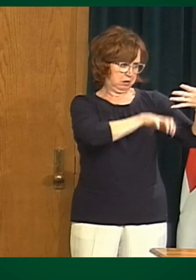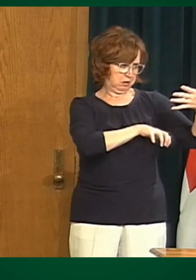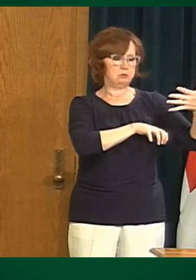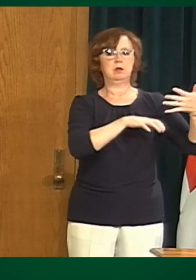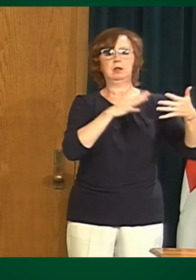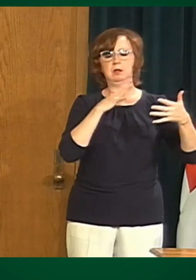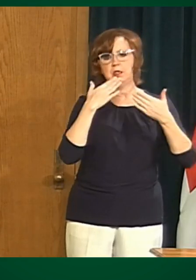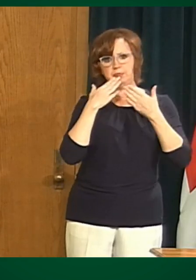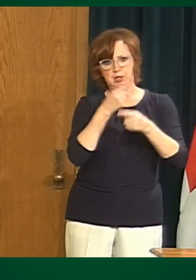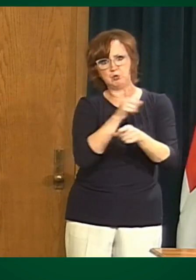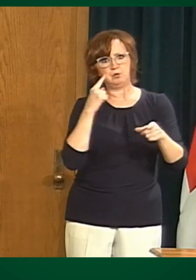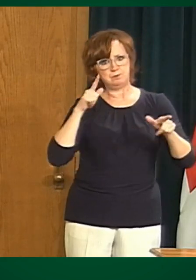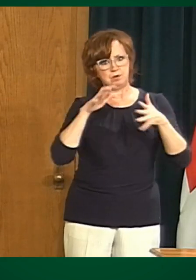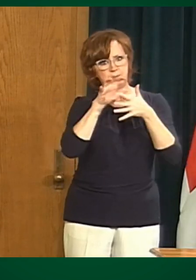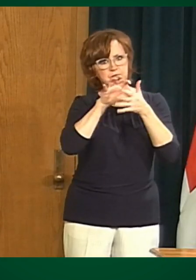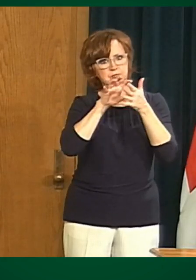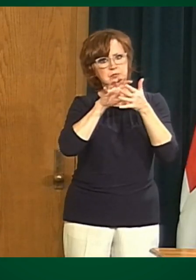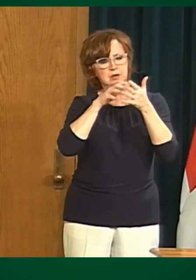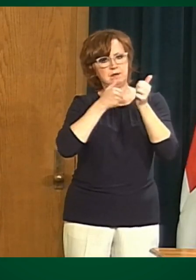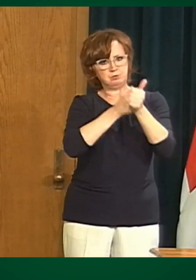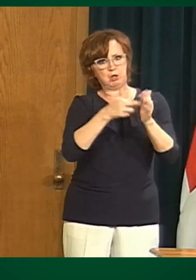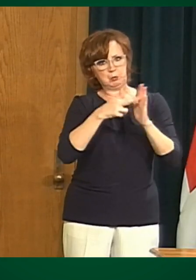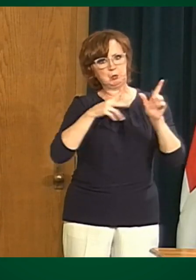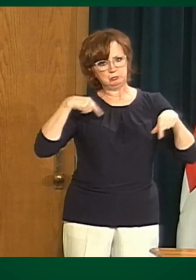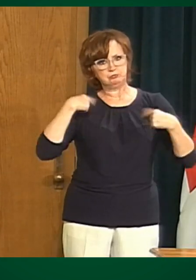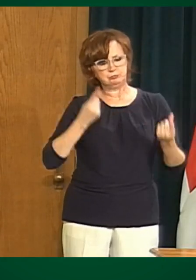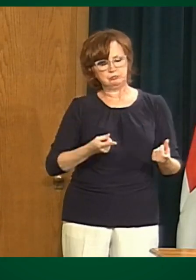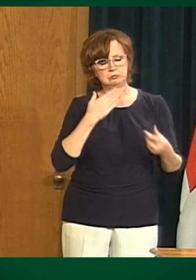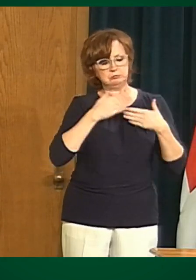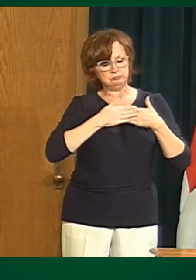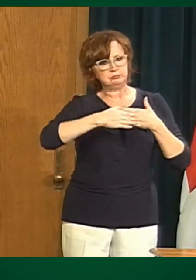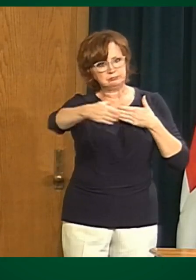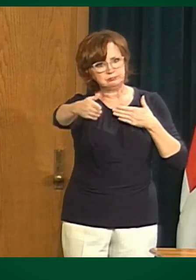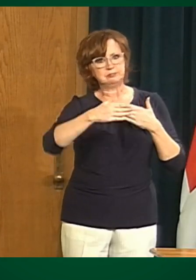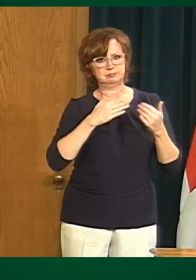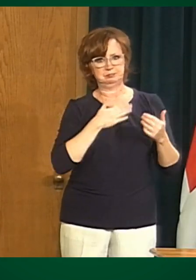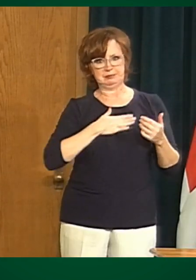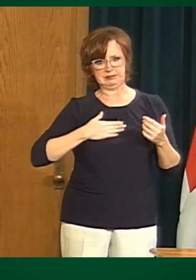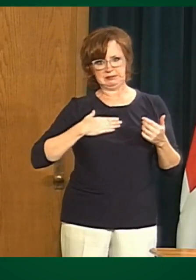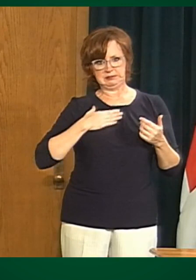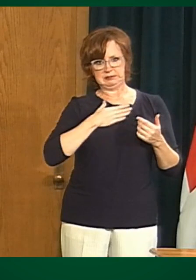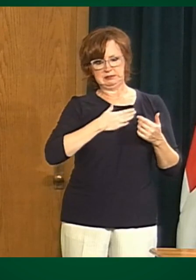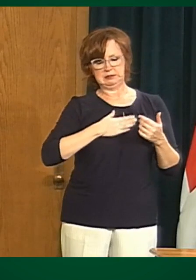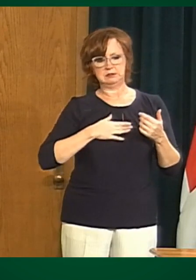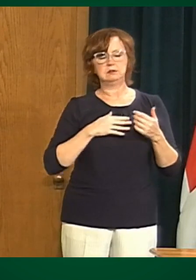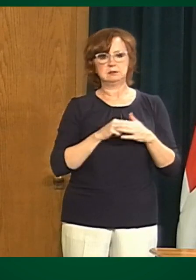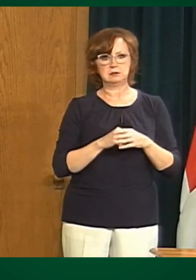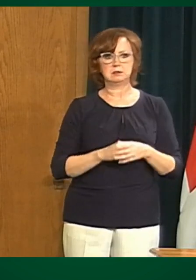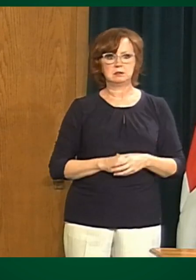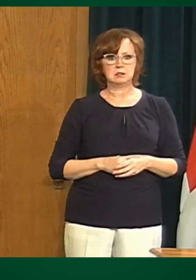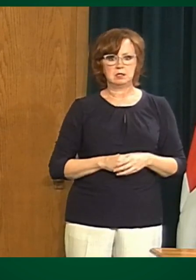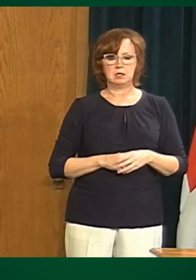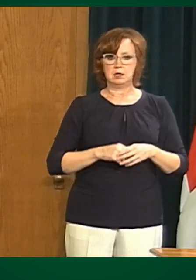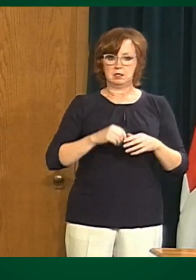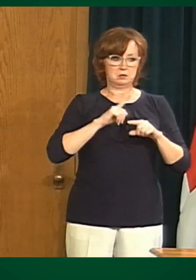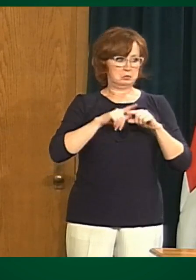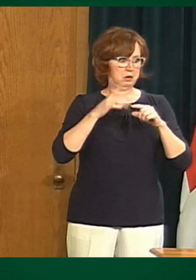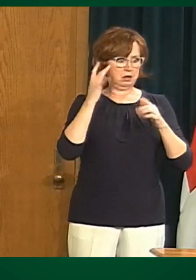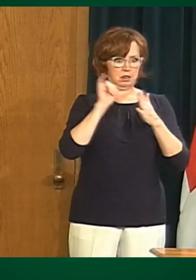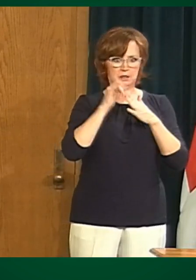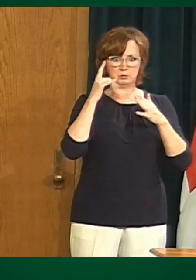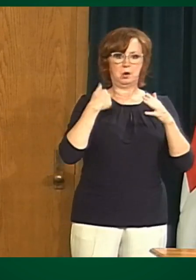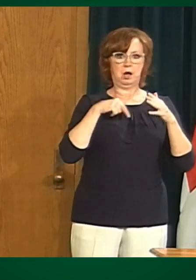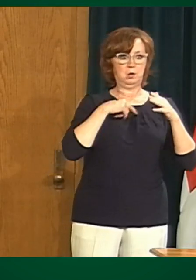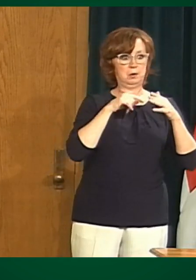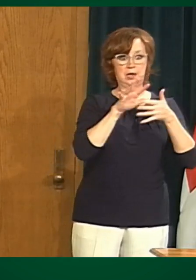begin the reopening phase next week. But all of these good practices, they must continue for it to be successful. If anyone is taking